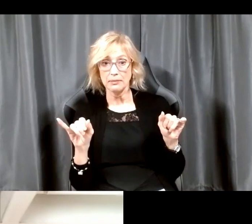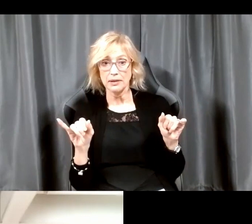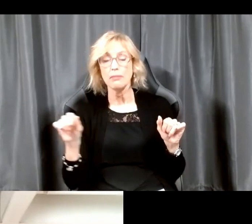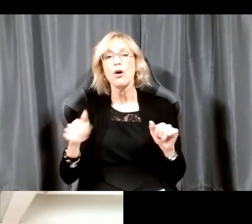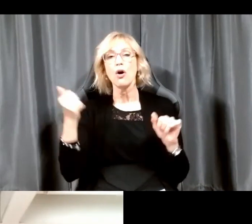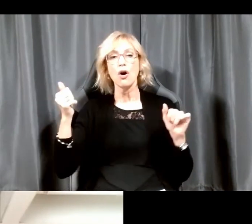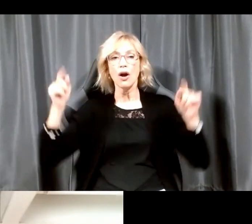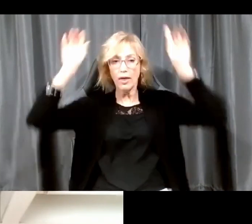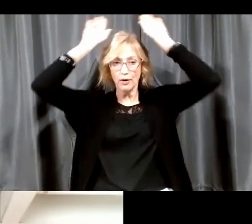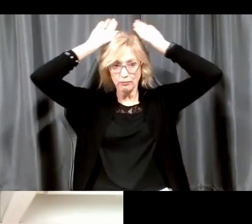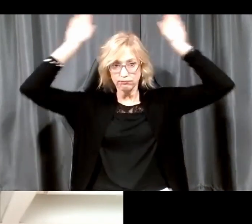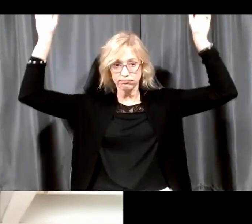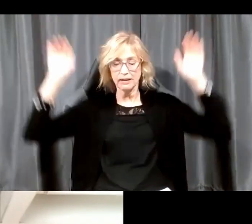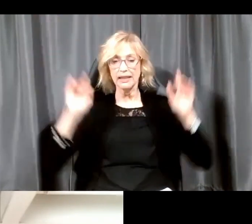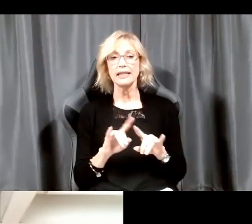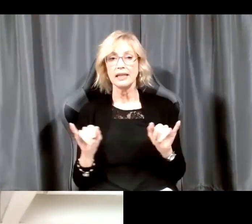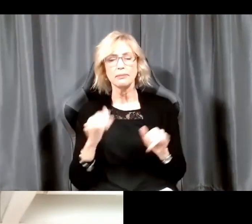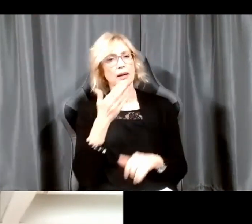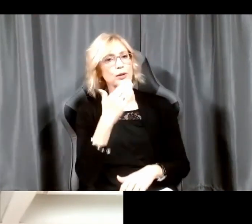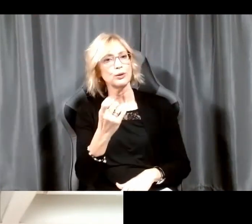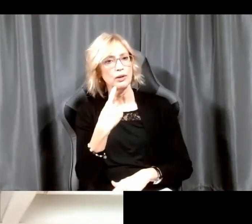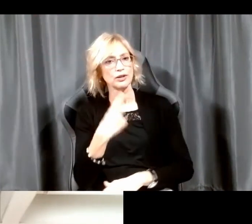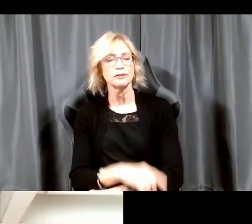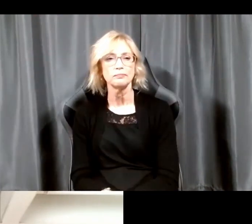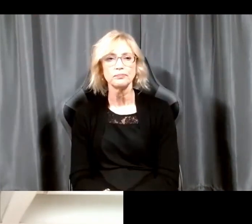background at the same time. So good question, Jen.